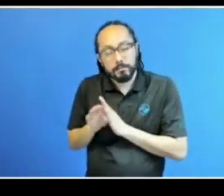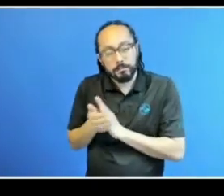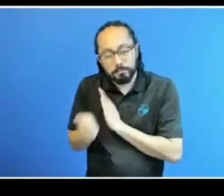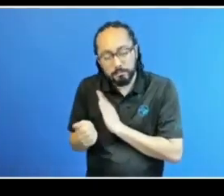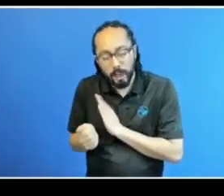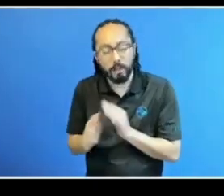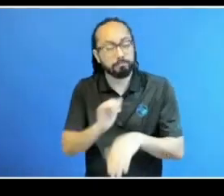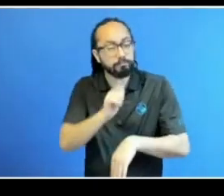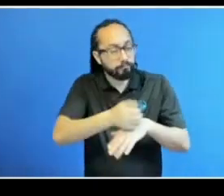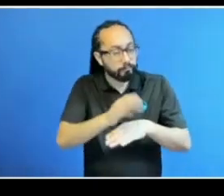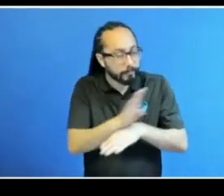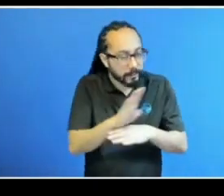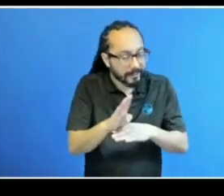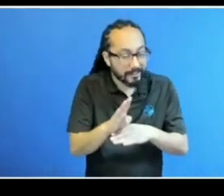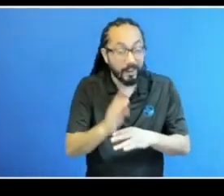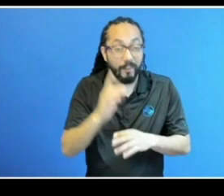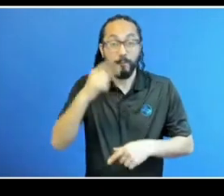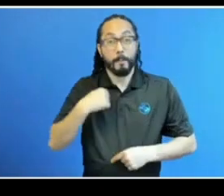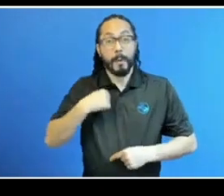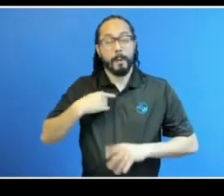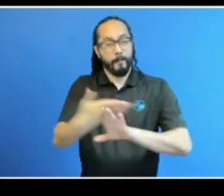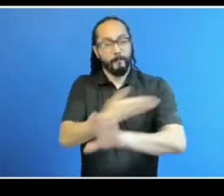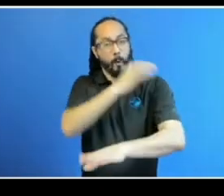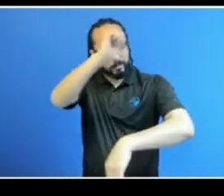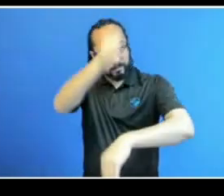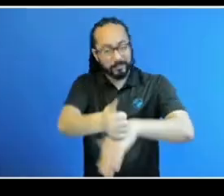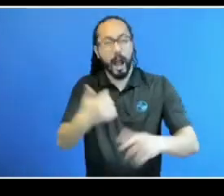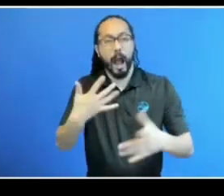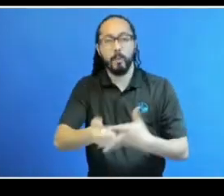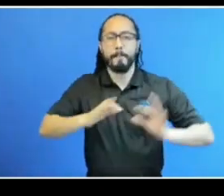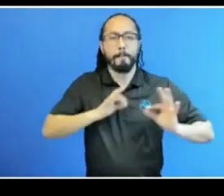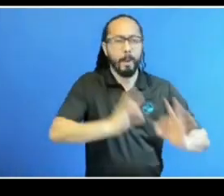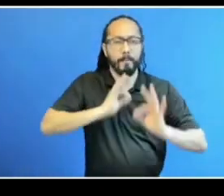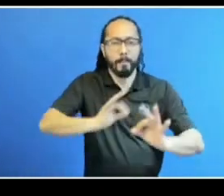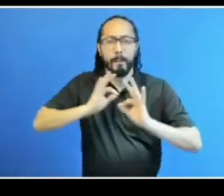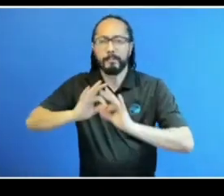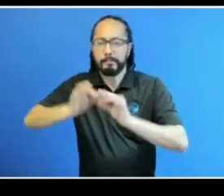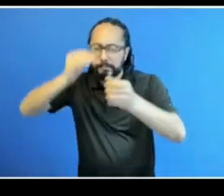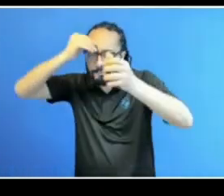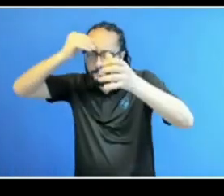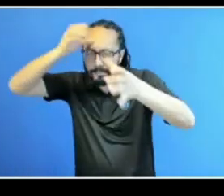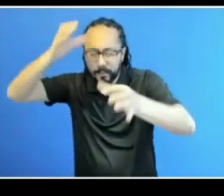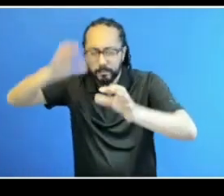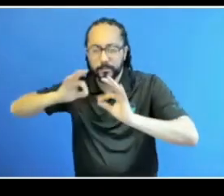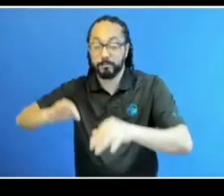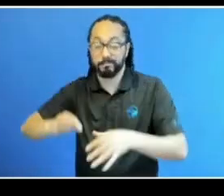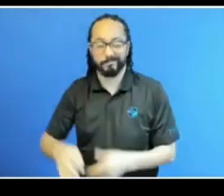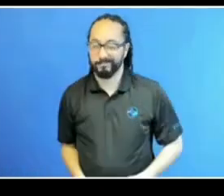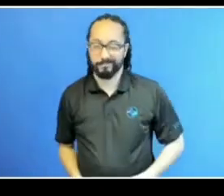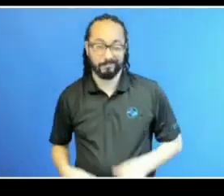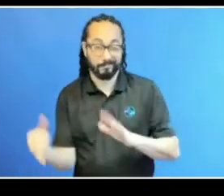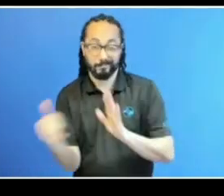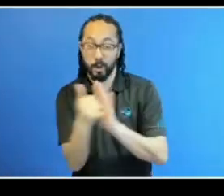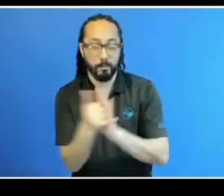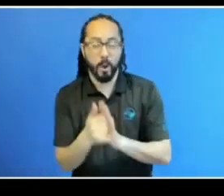starting, I wanted to perfect everything, and nothing's going to be perfect as a business owner. You just have to just jump